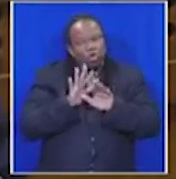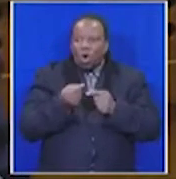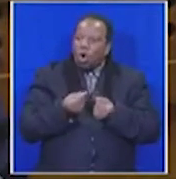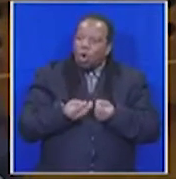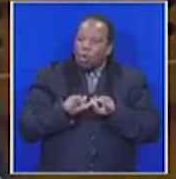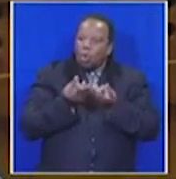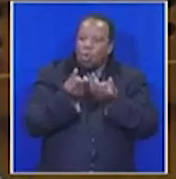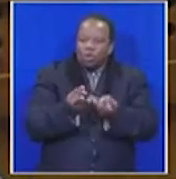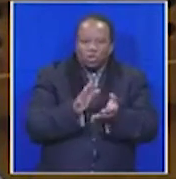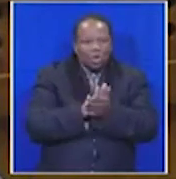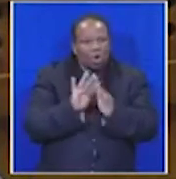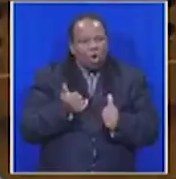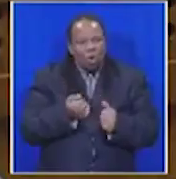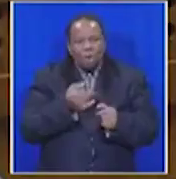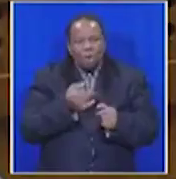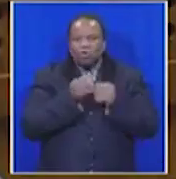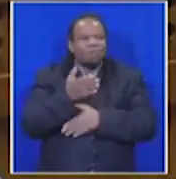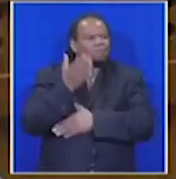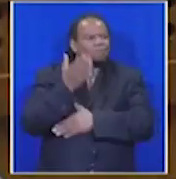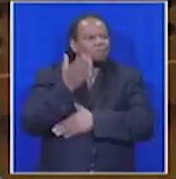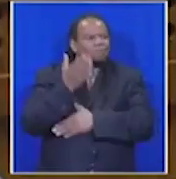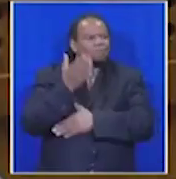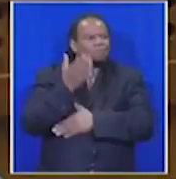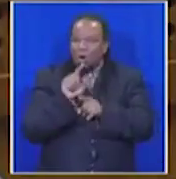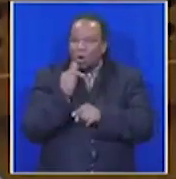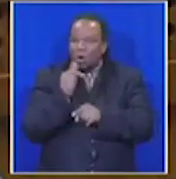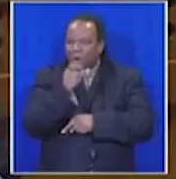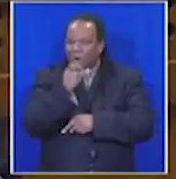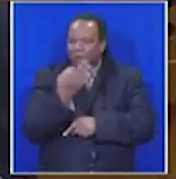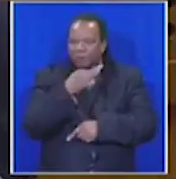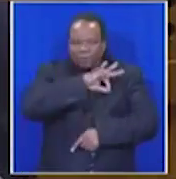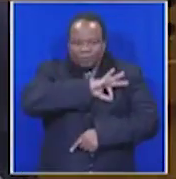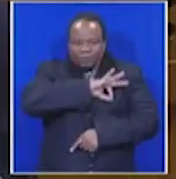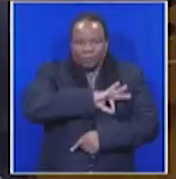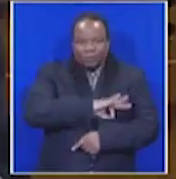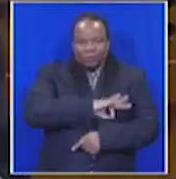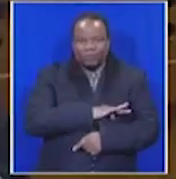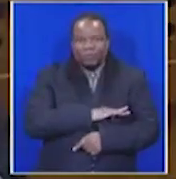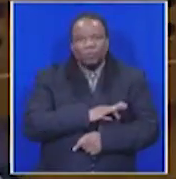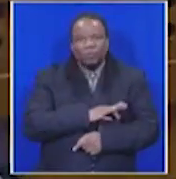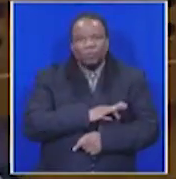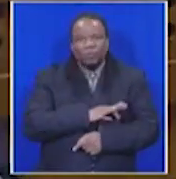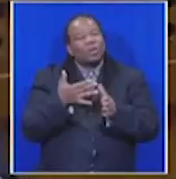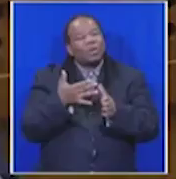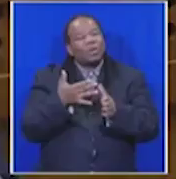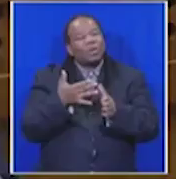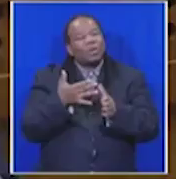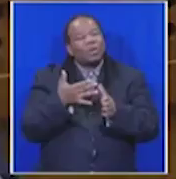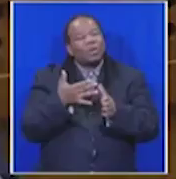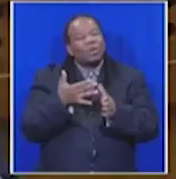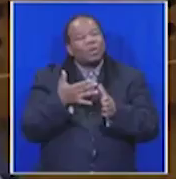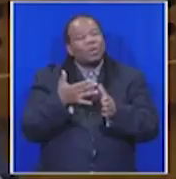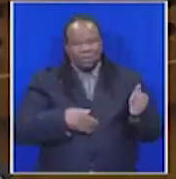political grandstanding and self-enrichment. No political party, Deputy President, regardless of its heritage,